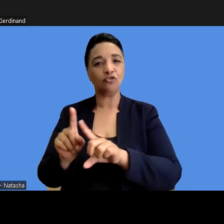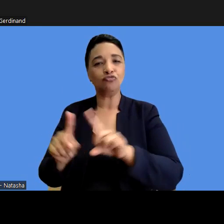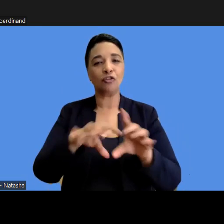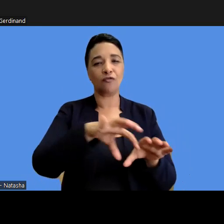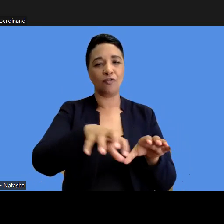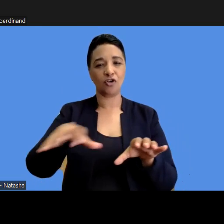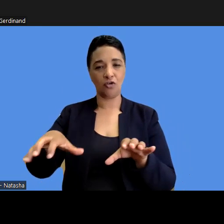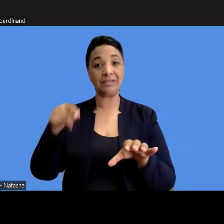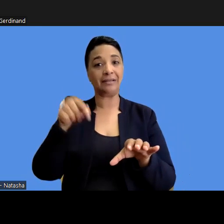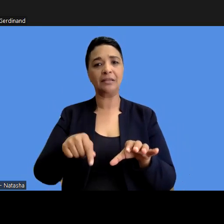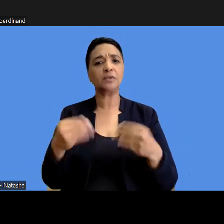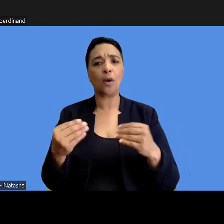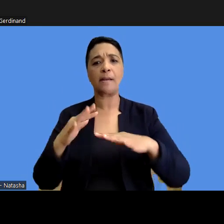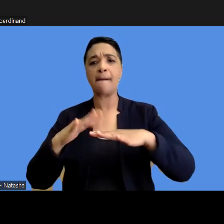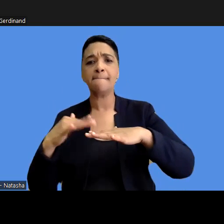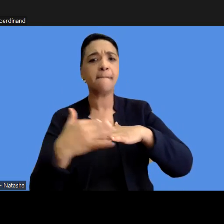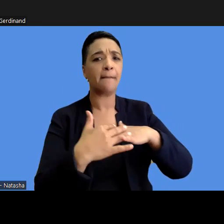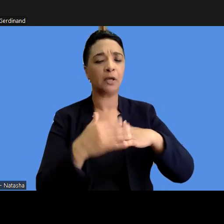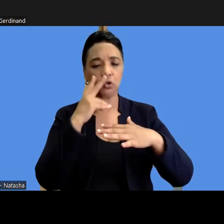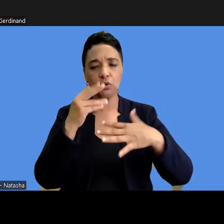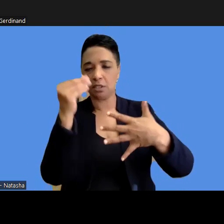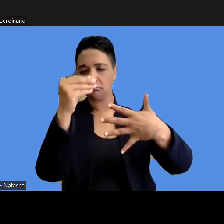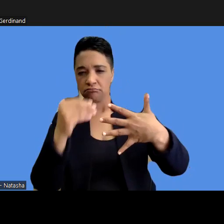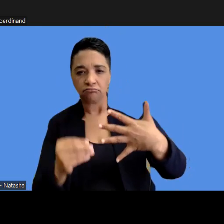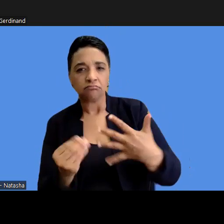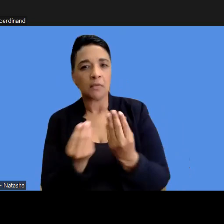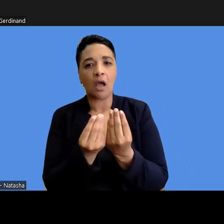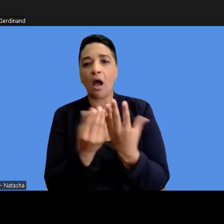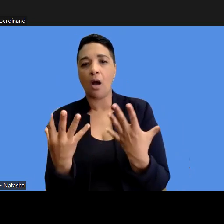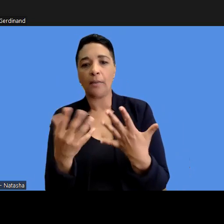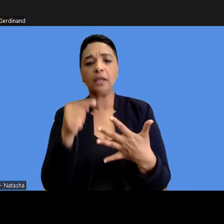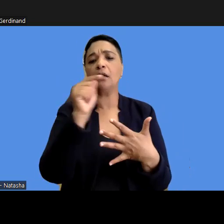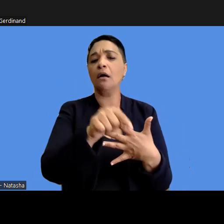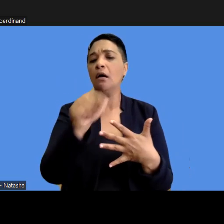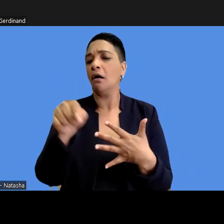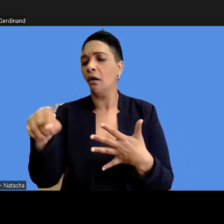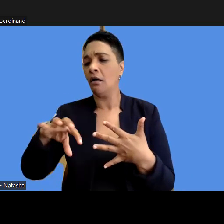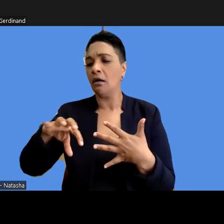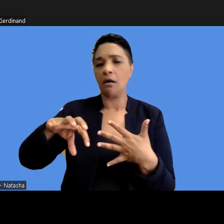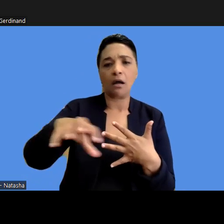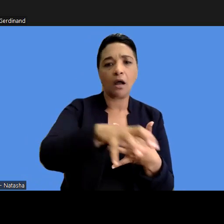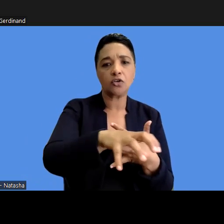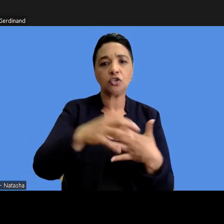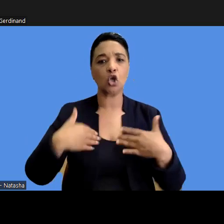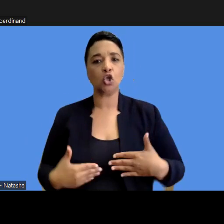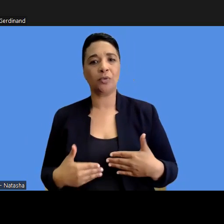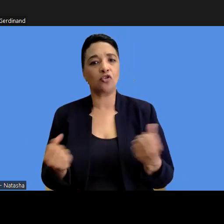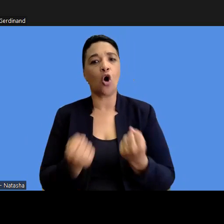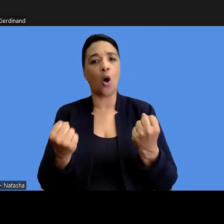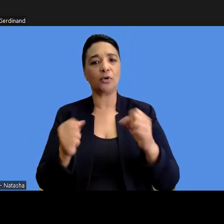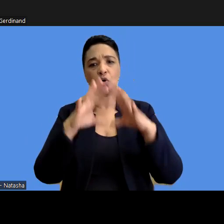do the mapping of what are the coordination mechanisms existing in all of the humanitarian operations around the